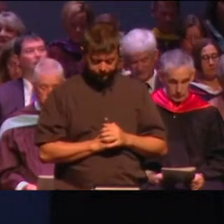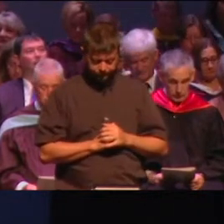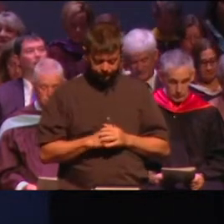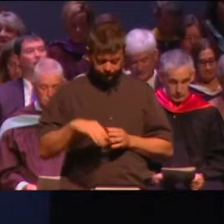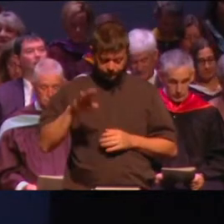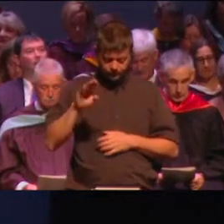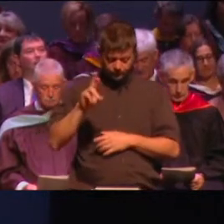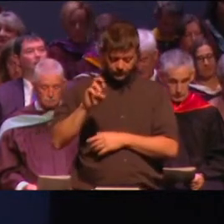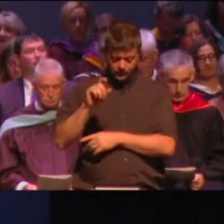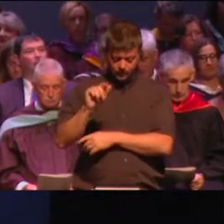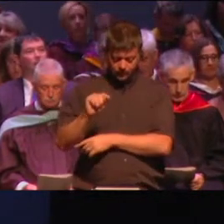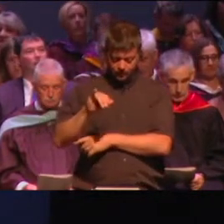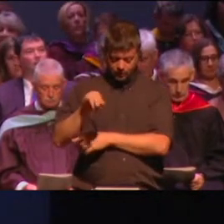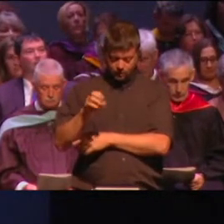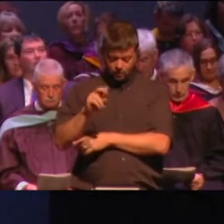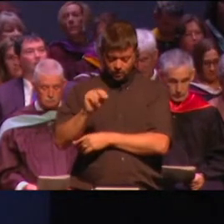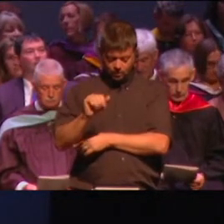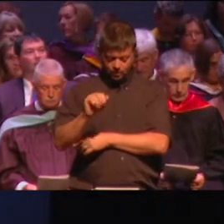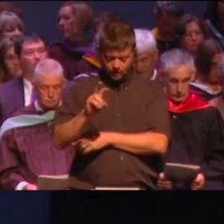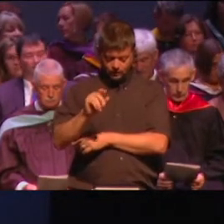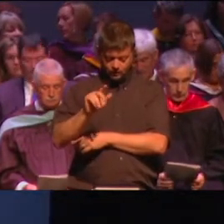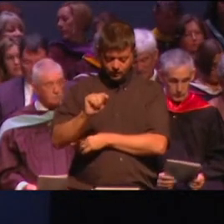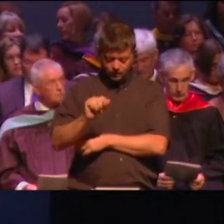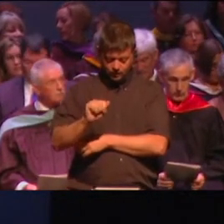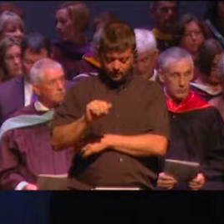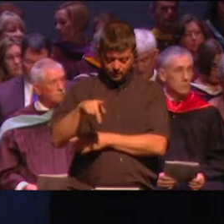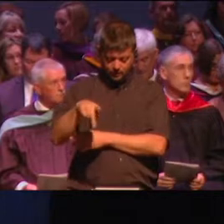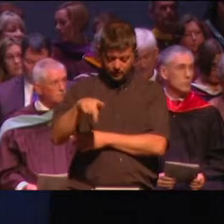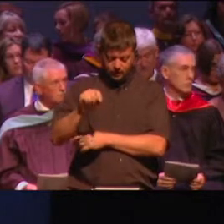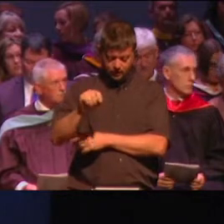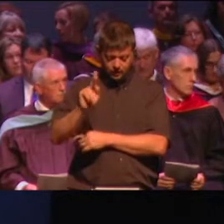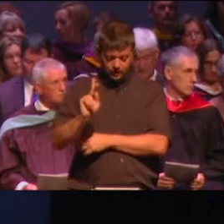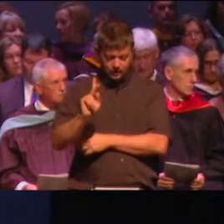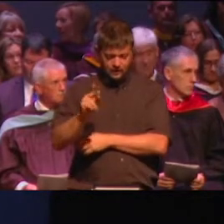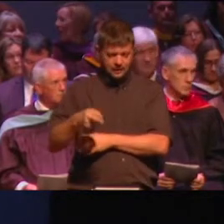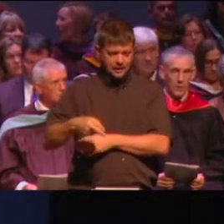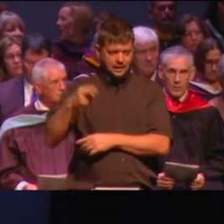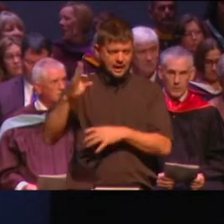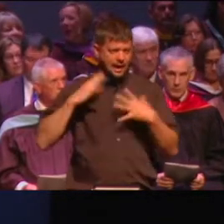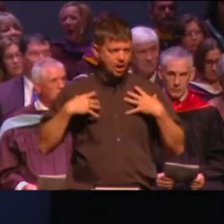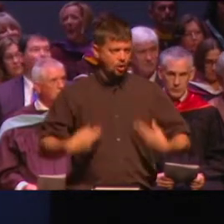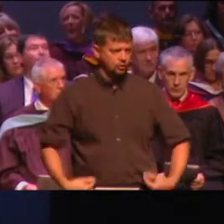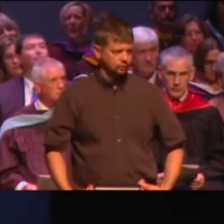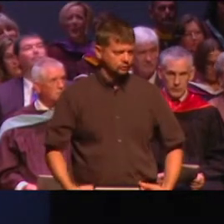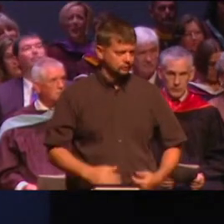Brent Justin Avato, Phi Theta Kappa High Honors.